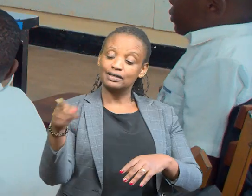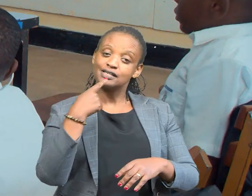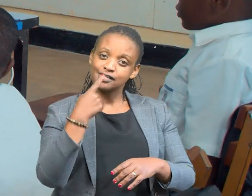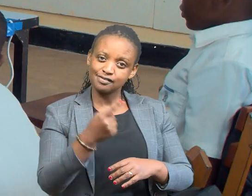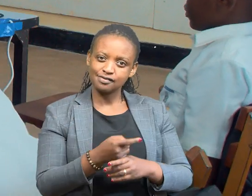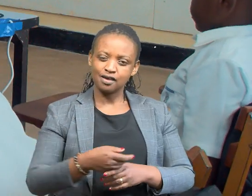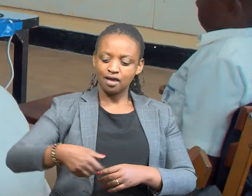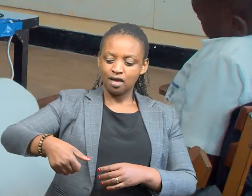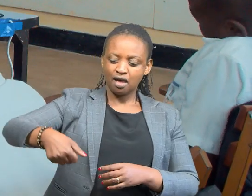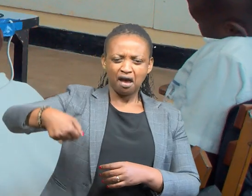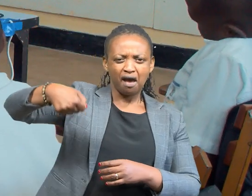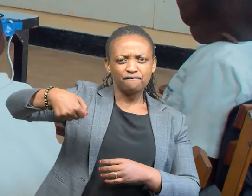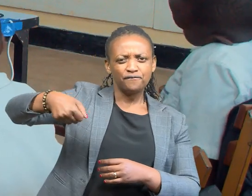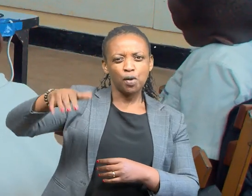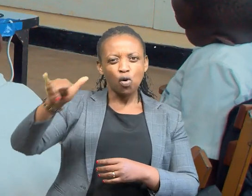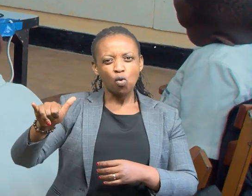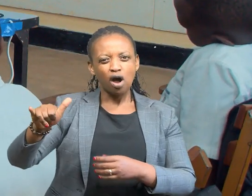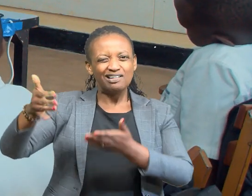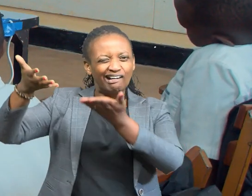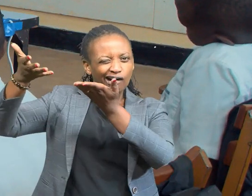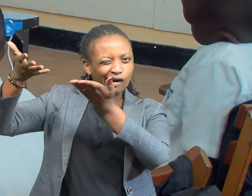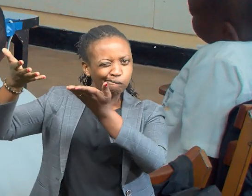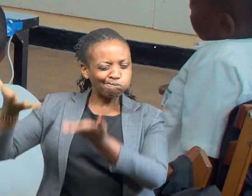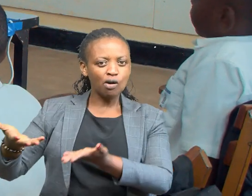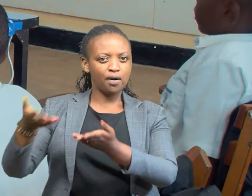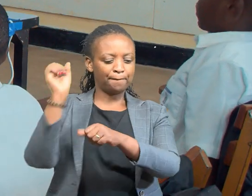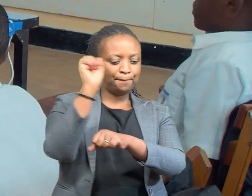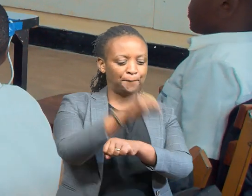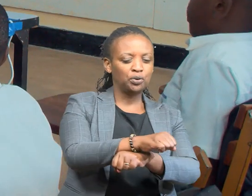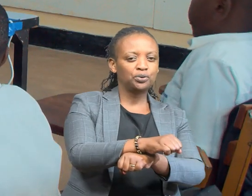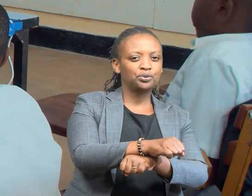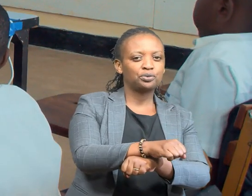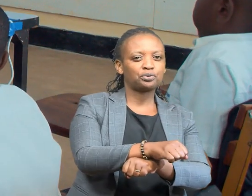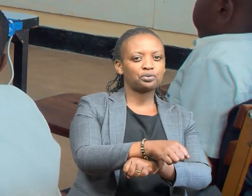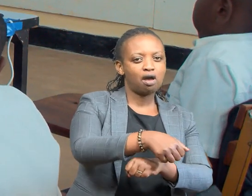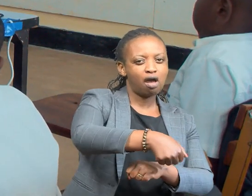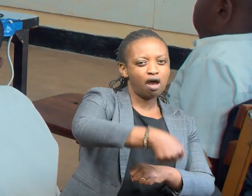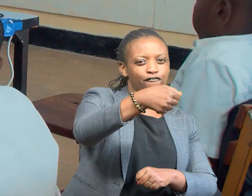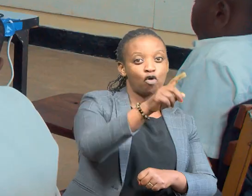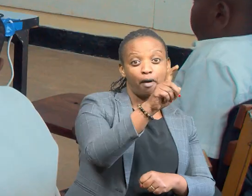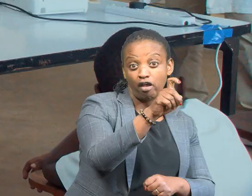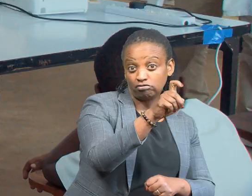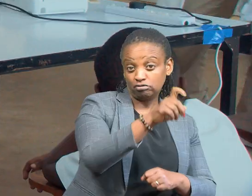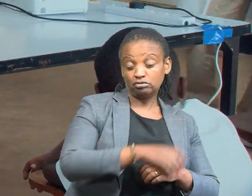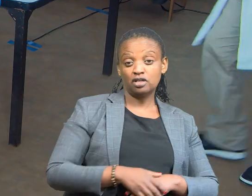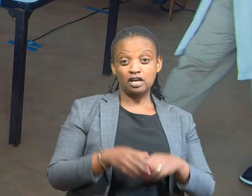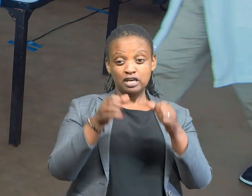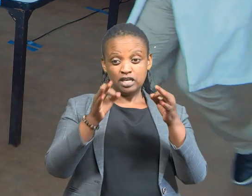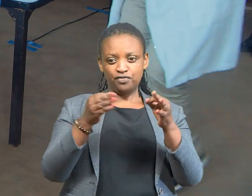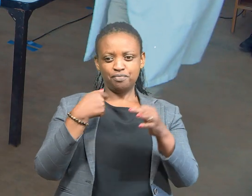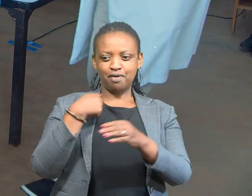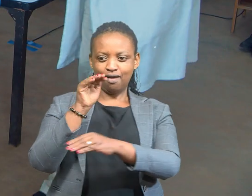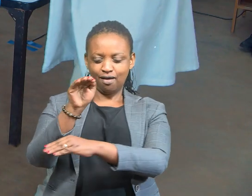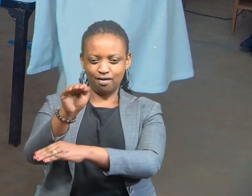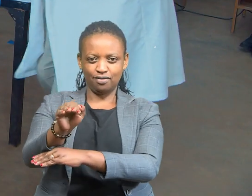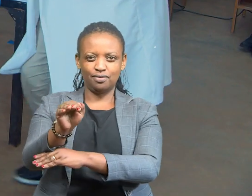envelope Y is heavier than envelope X. If I ask